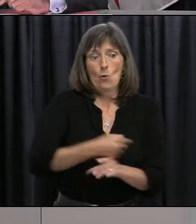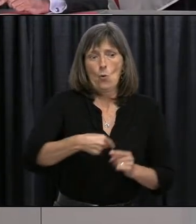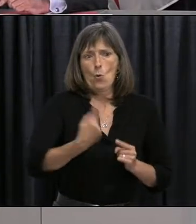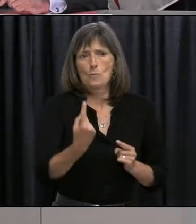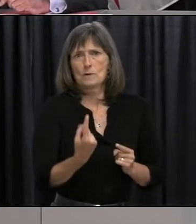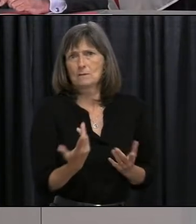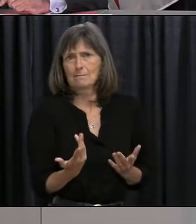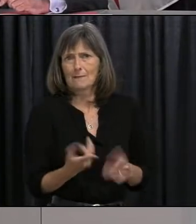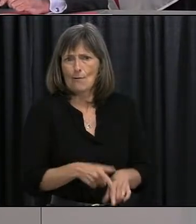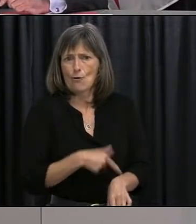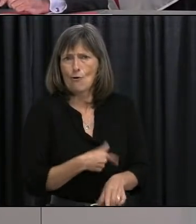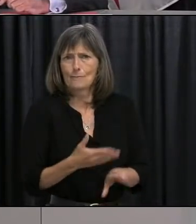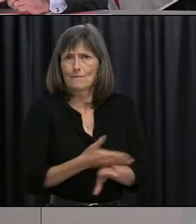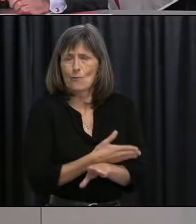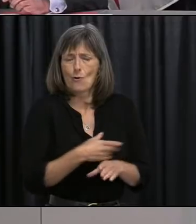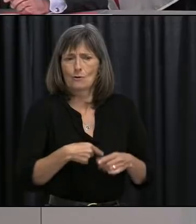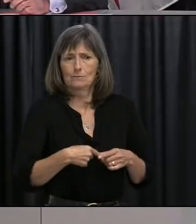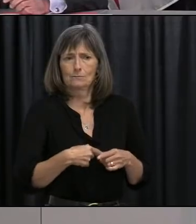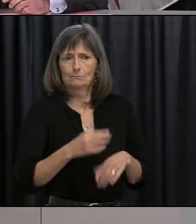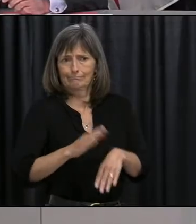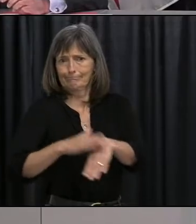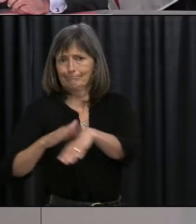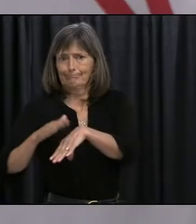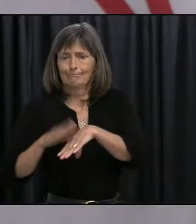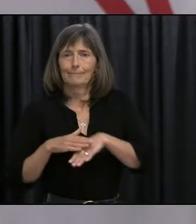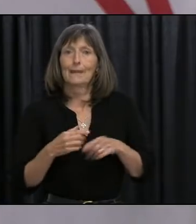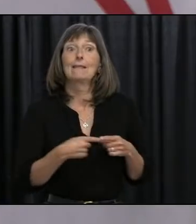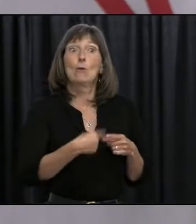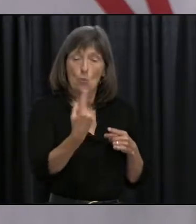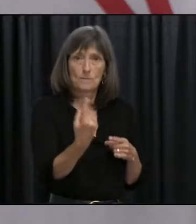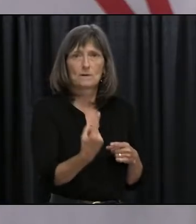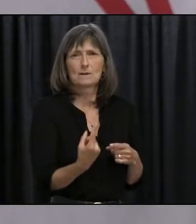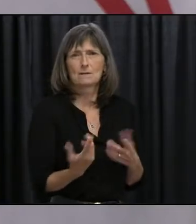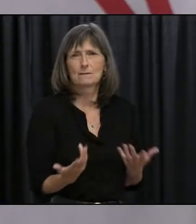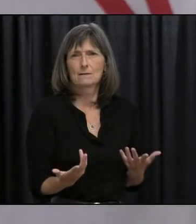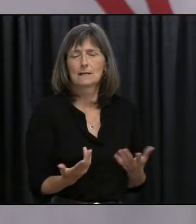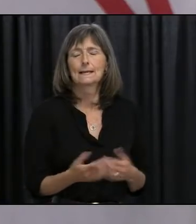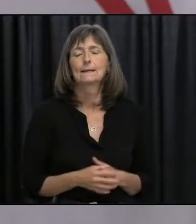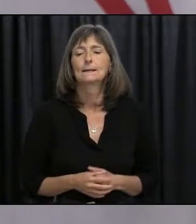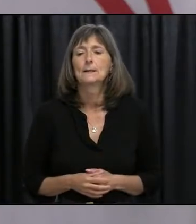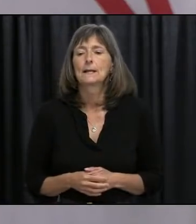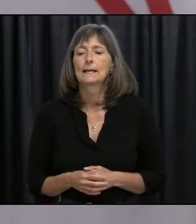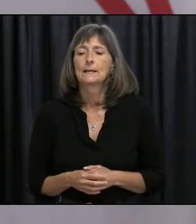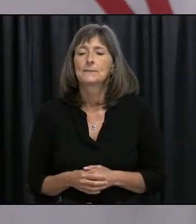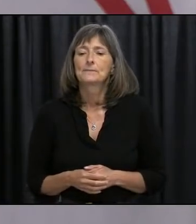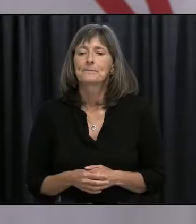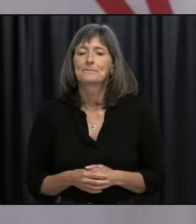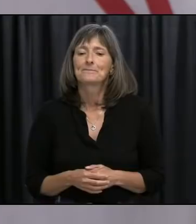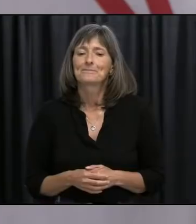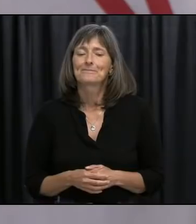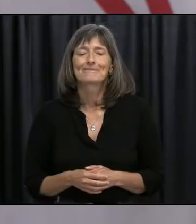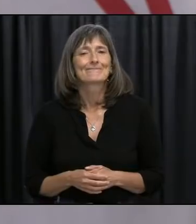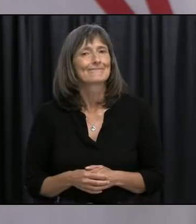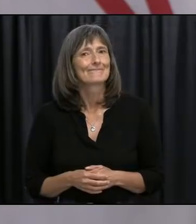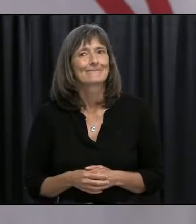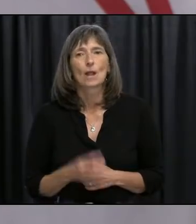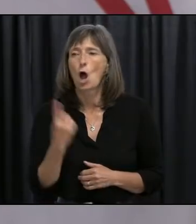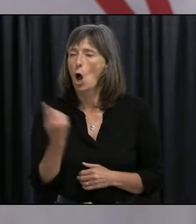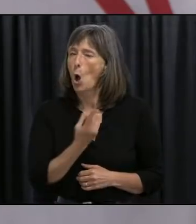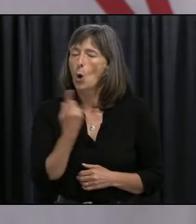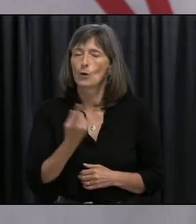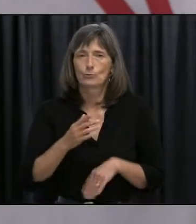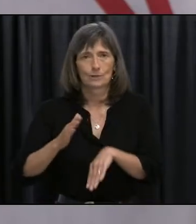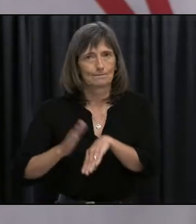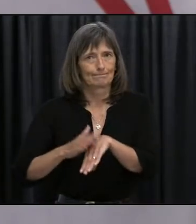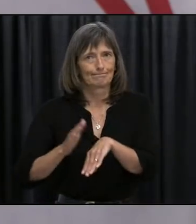of timing before that would happen would the province give? What we've always said is that it's important that we always give a bit of a lag time